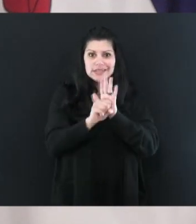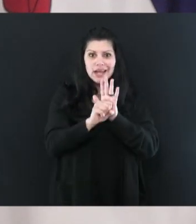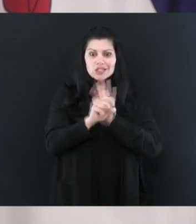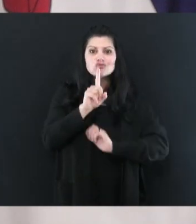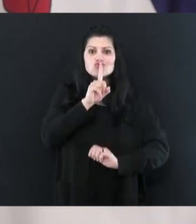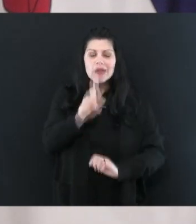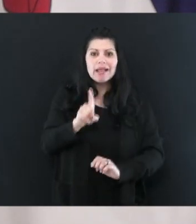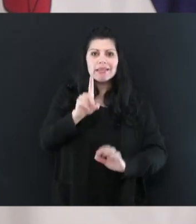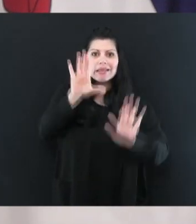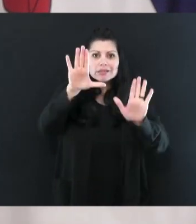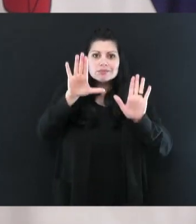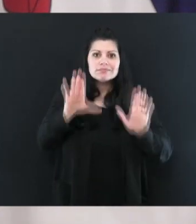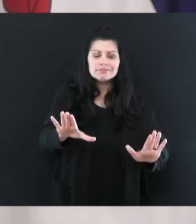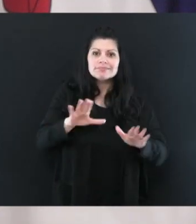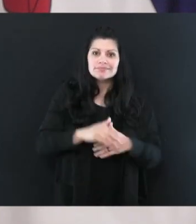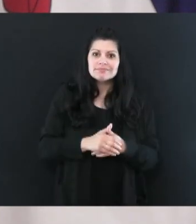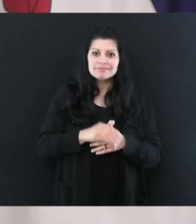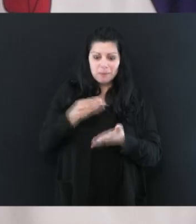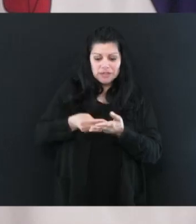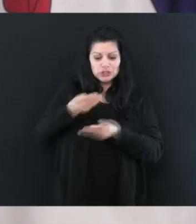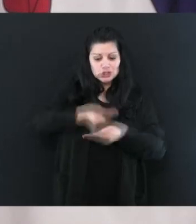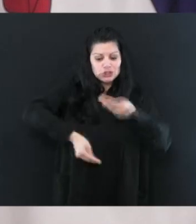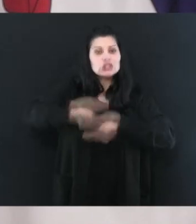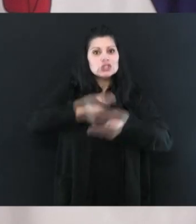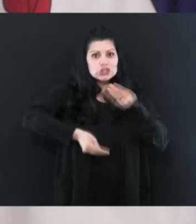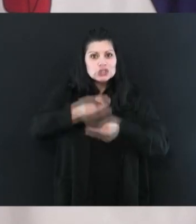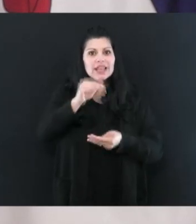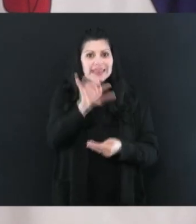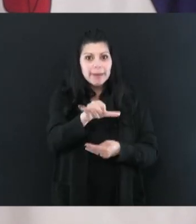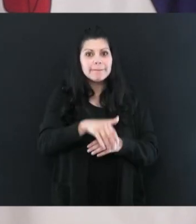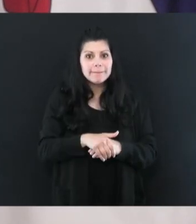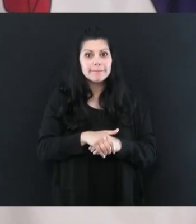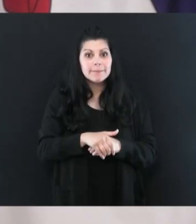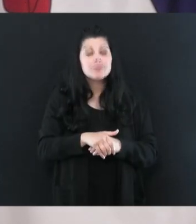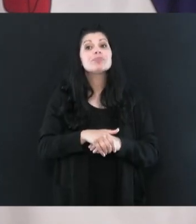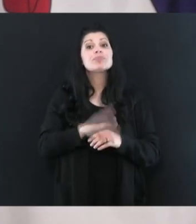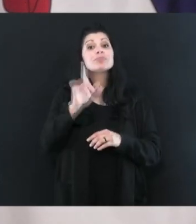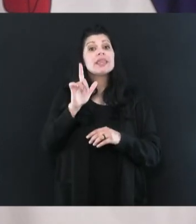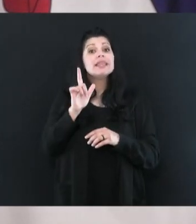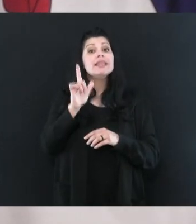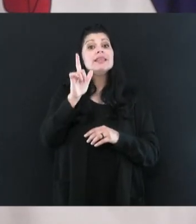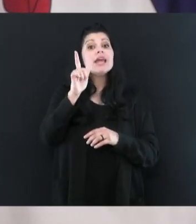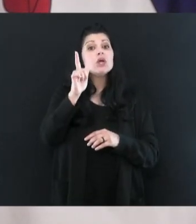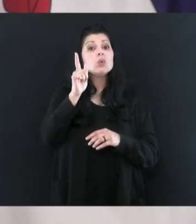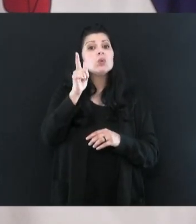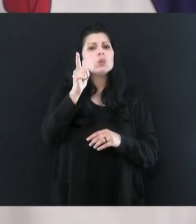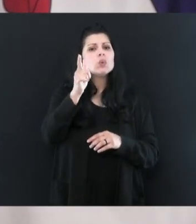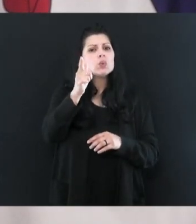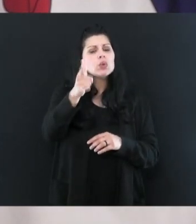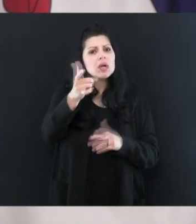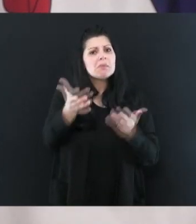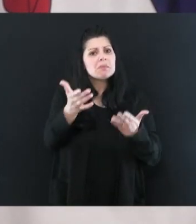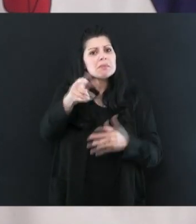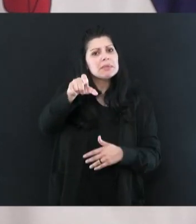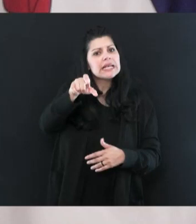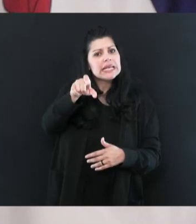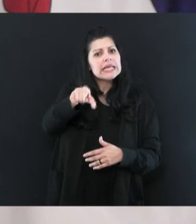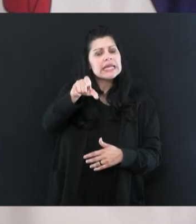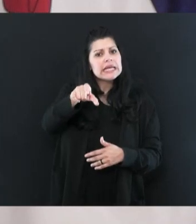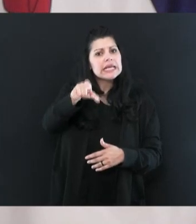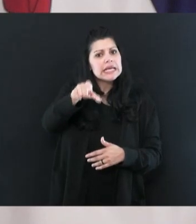are, but we will have need as it goes forward, and there's so many